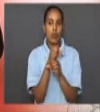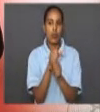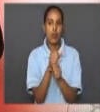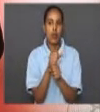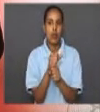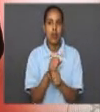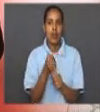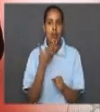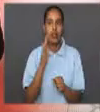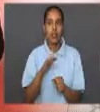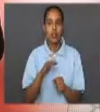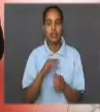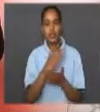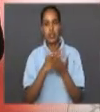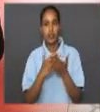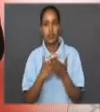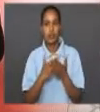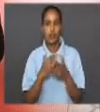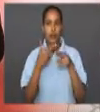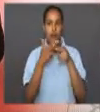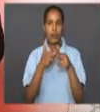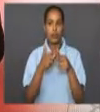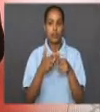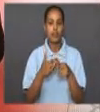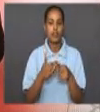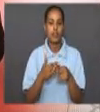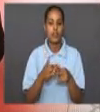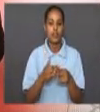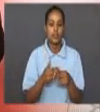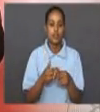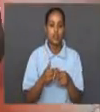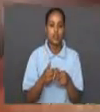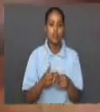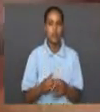the harmful subunits called bisphenol A.